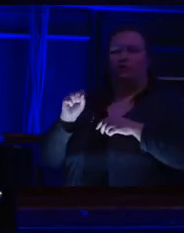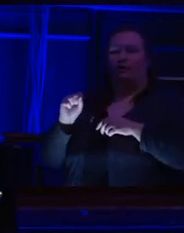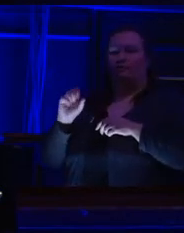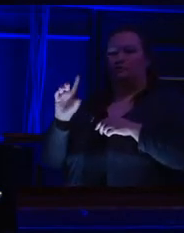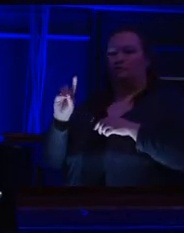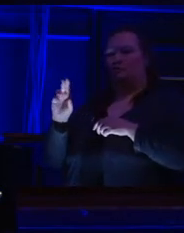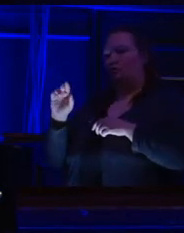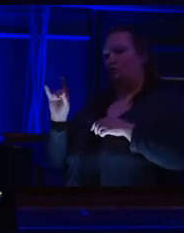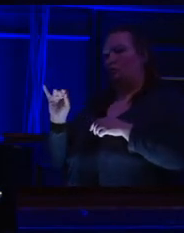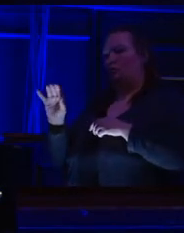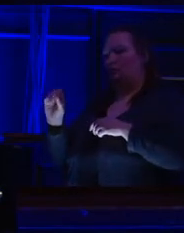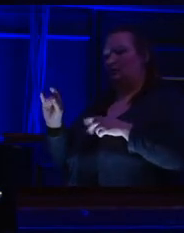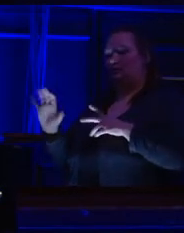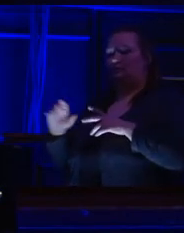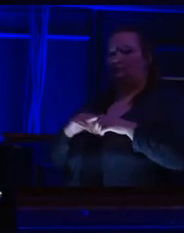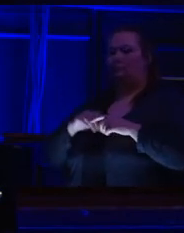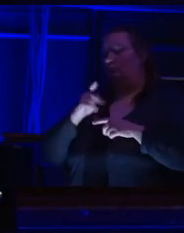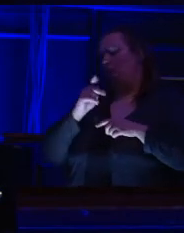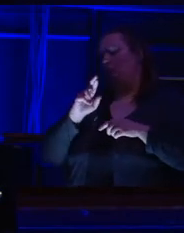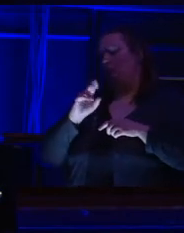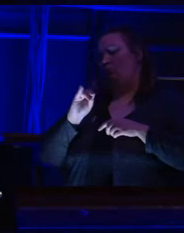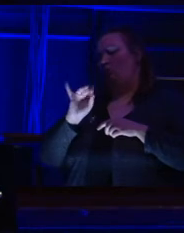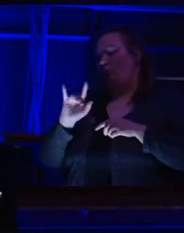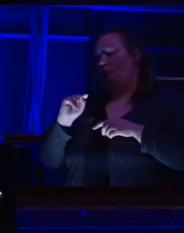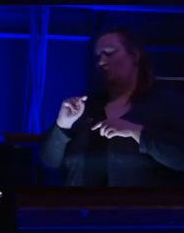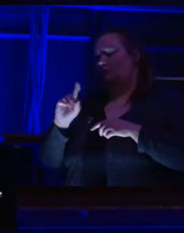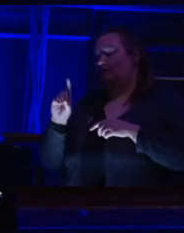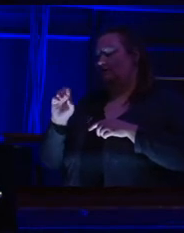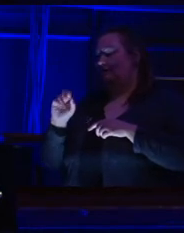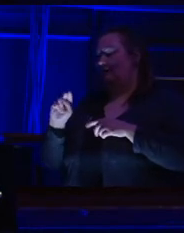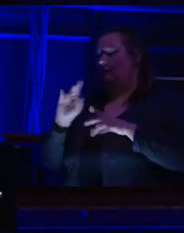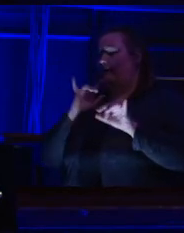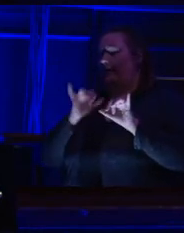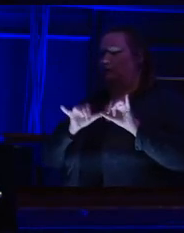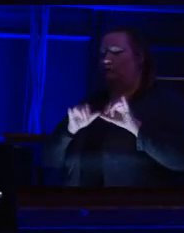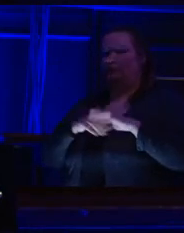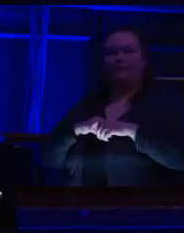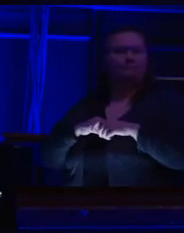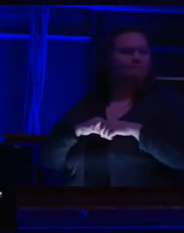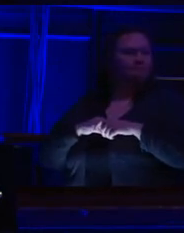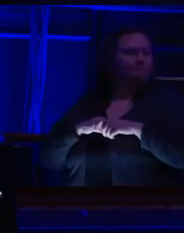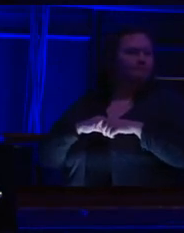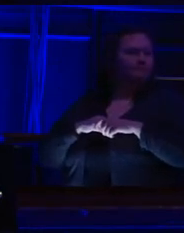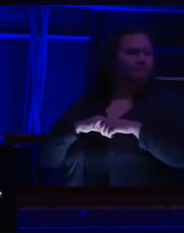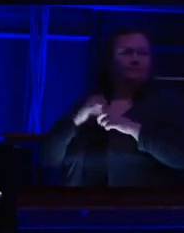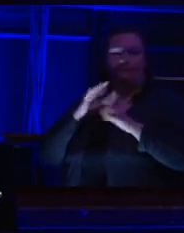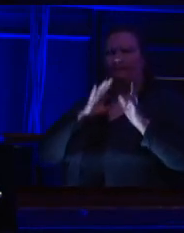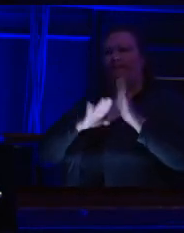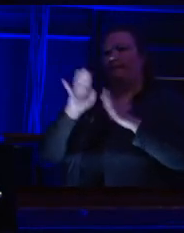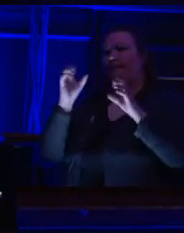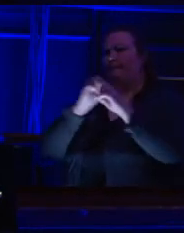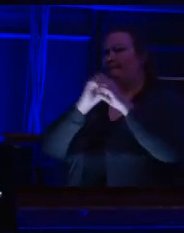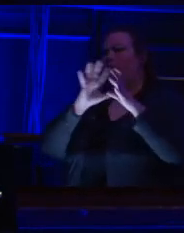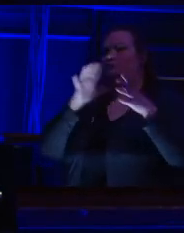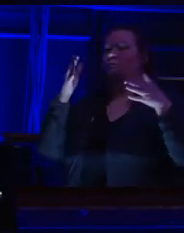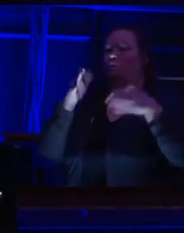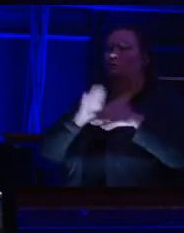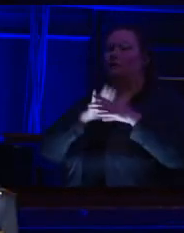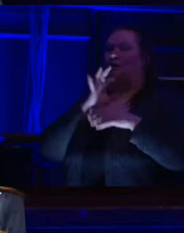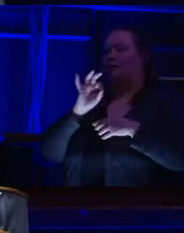Duderstadt, provost at the time and dean of engineering, and developed a vision focused on three